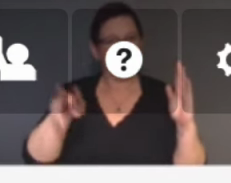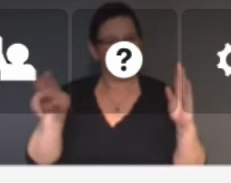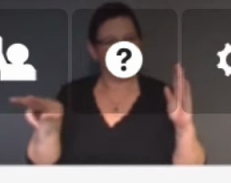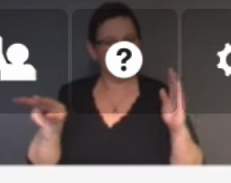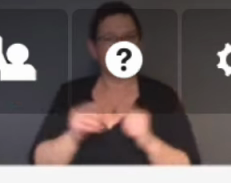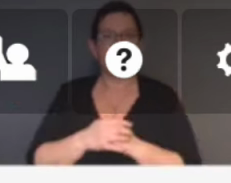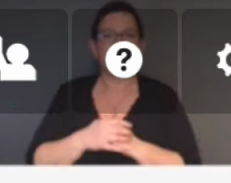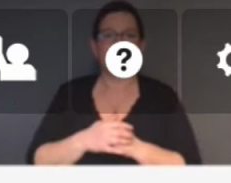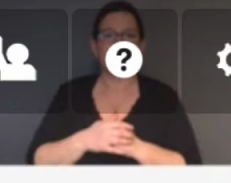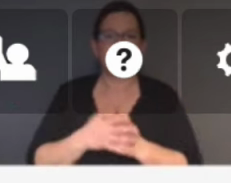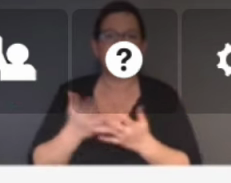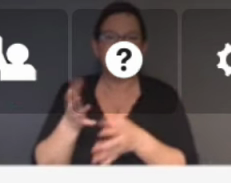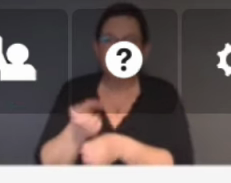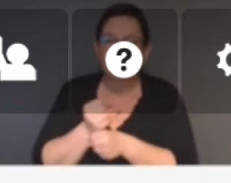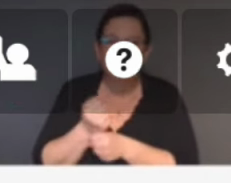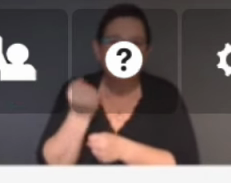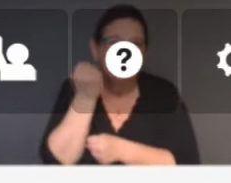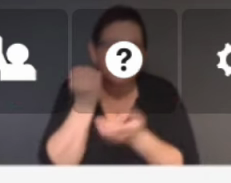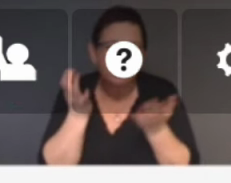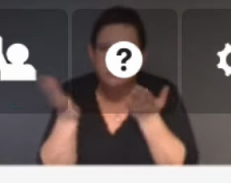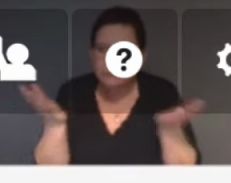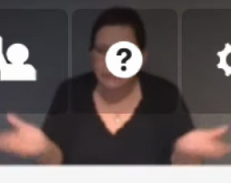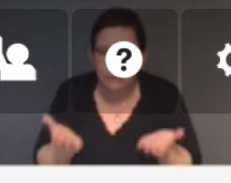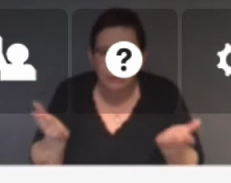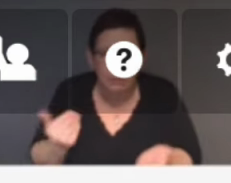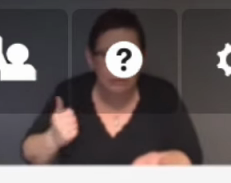30, 2023.